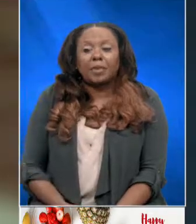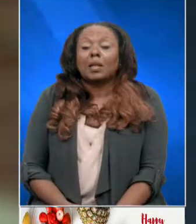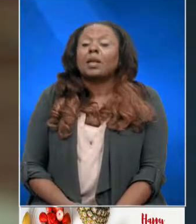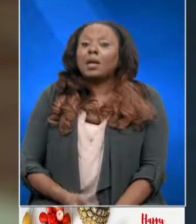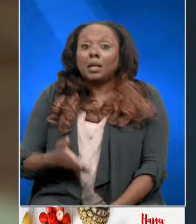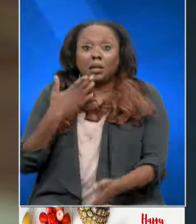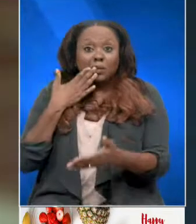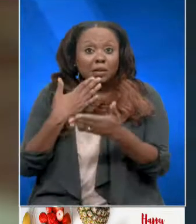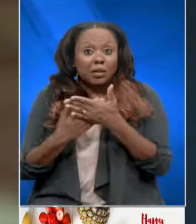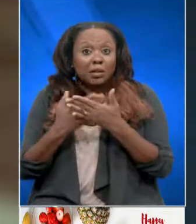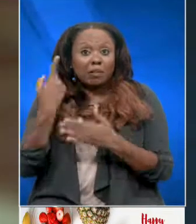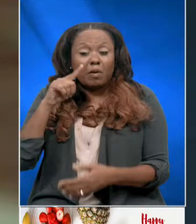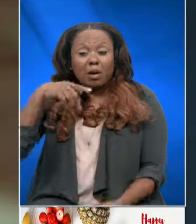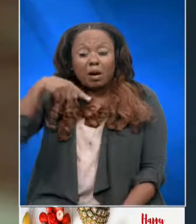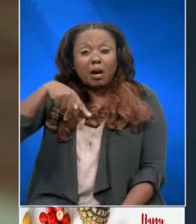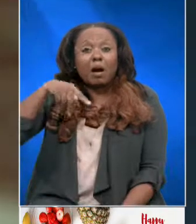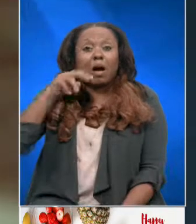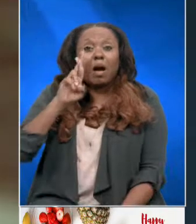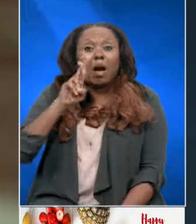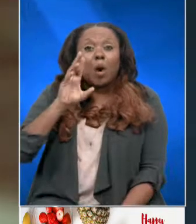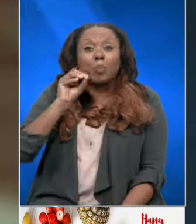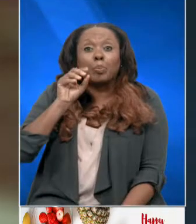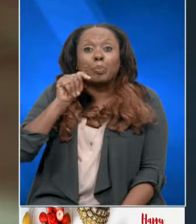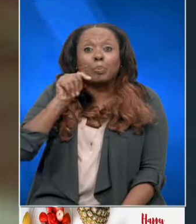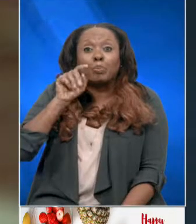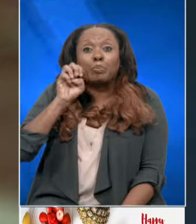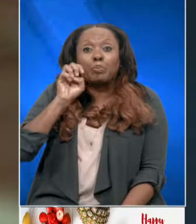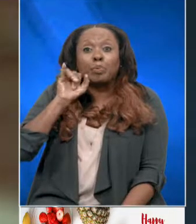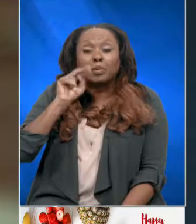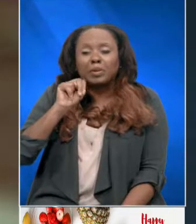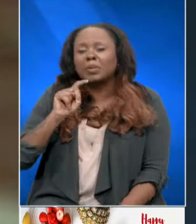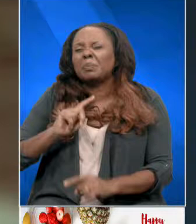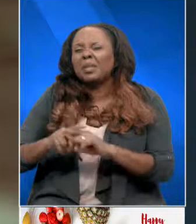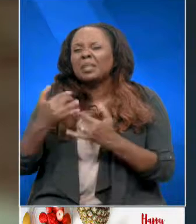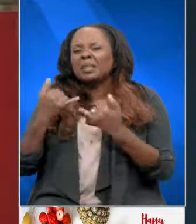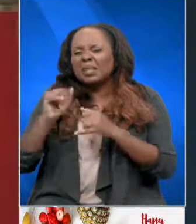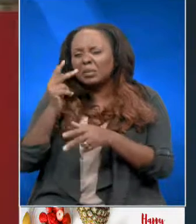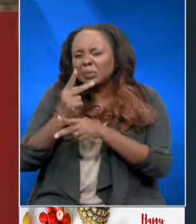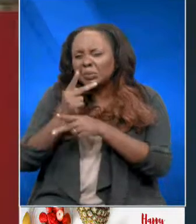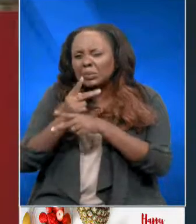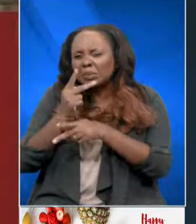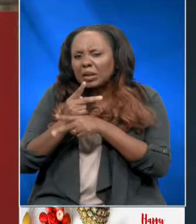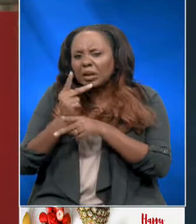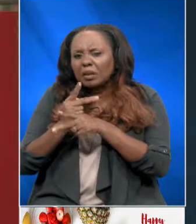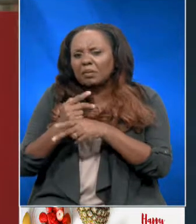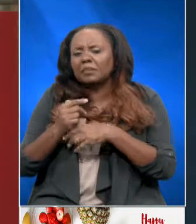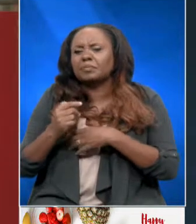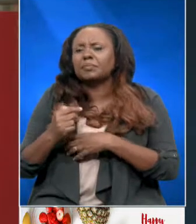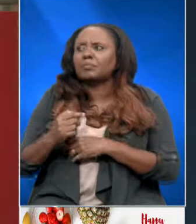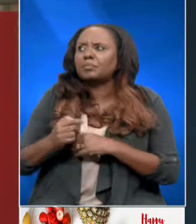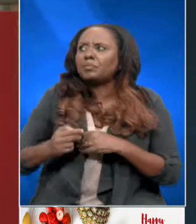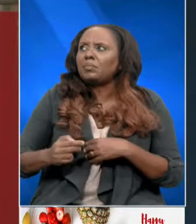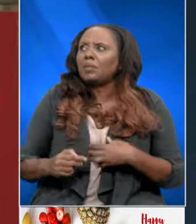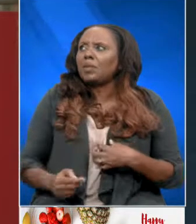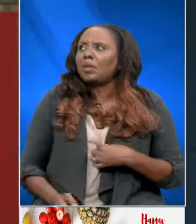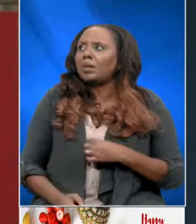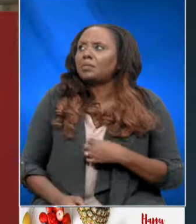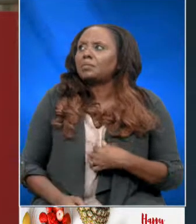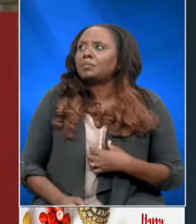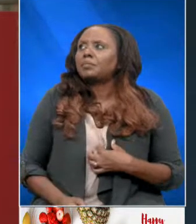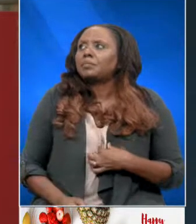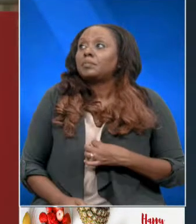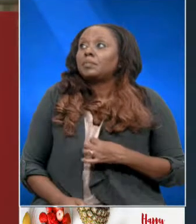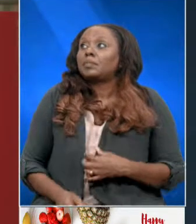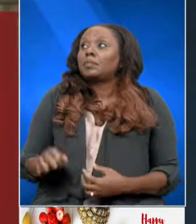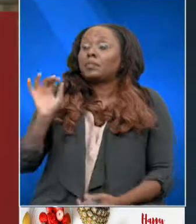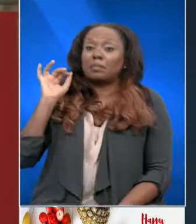of protein, but we have to watch the amount of fat and sodium in the can. Now, this is the same brand, but it's the lower sodium